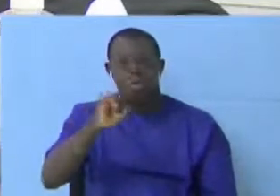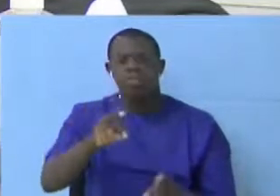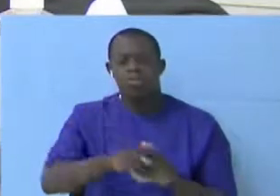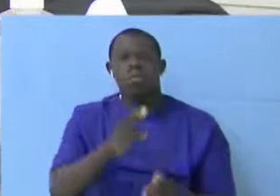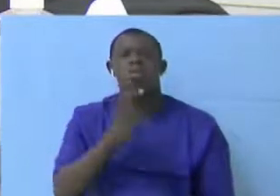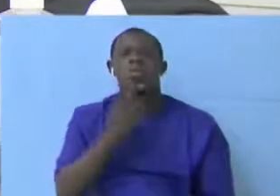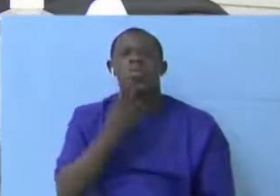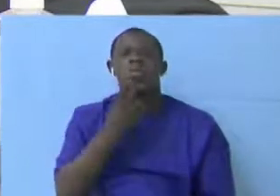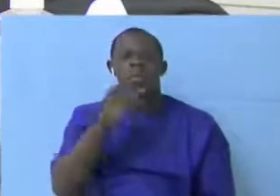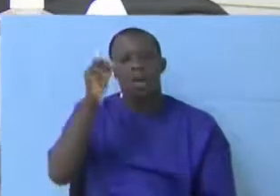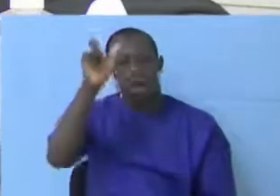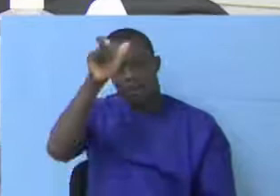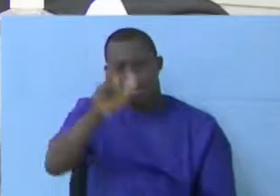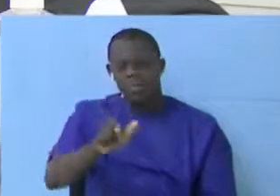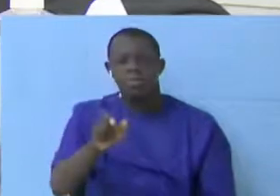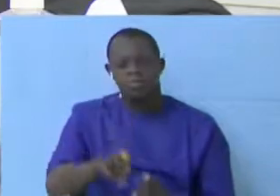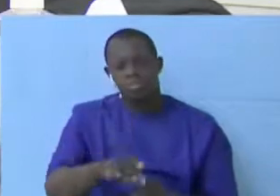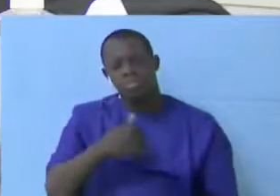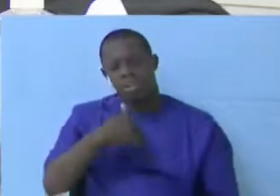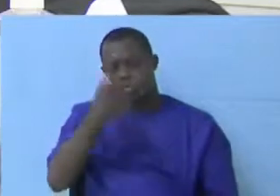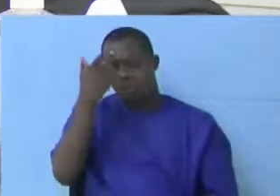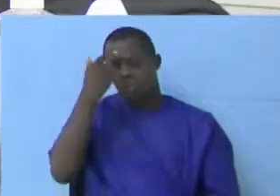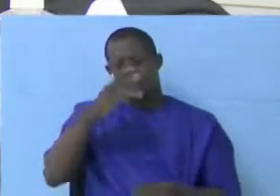So I excused myself from the investigation.